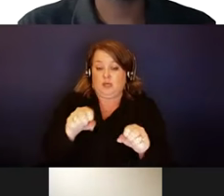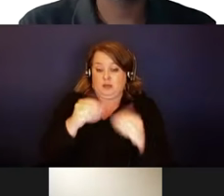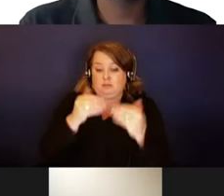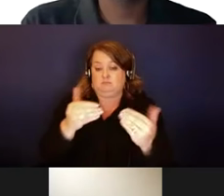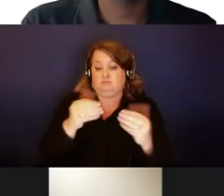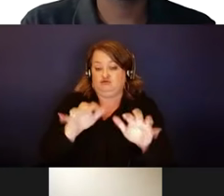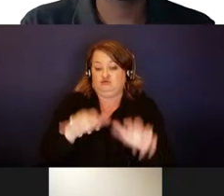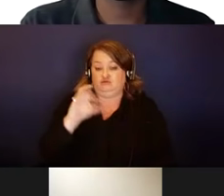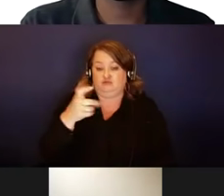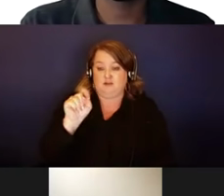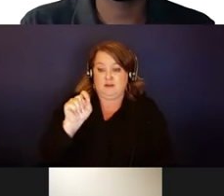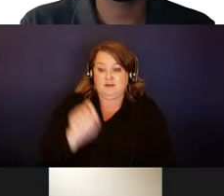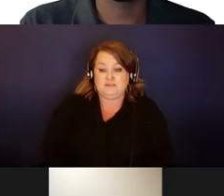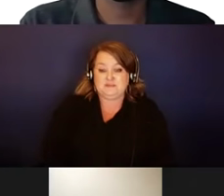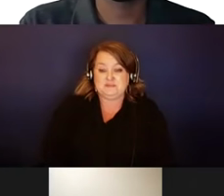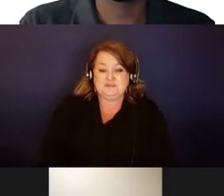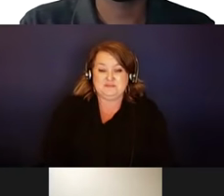box.